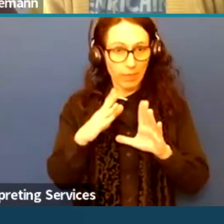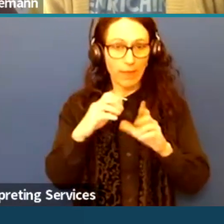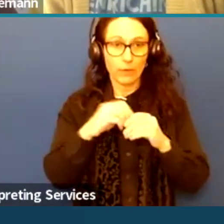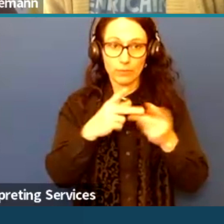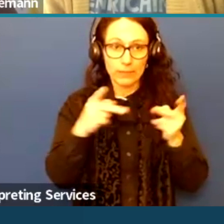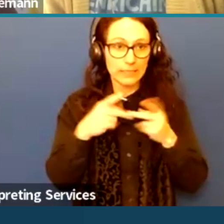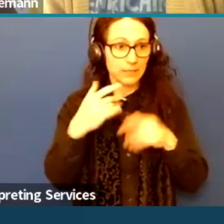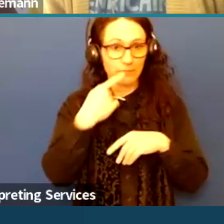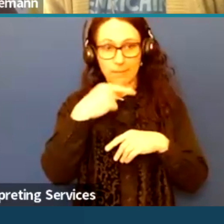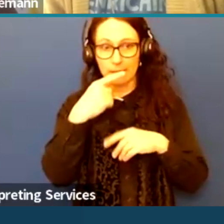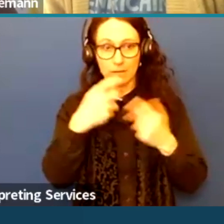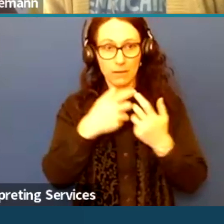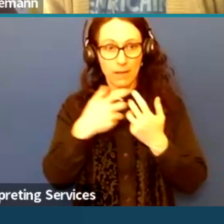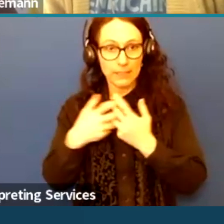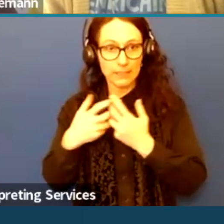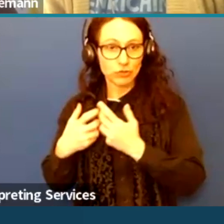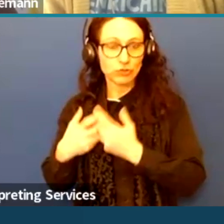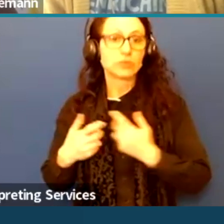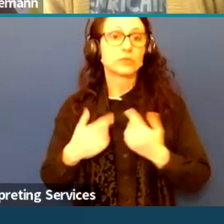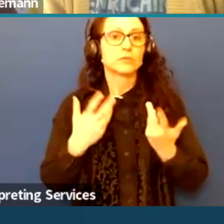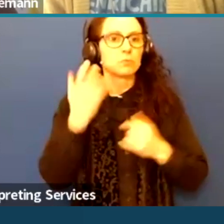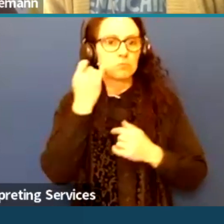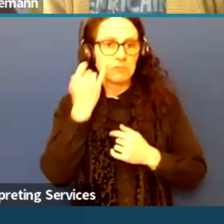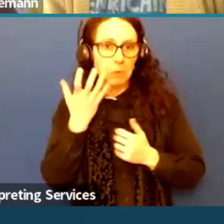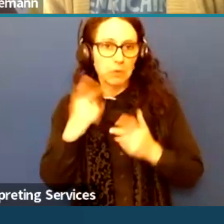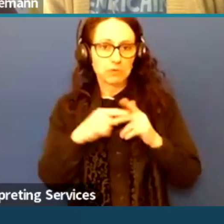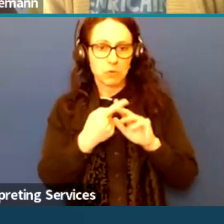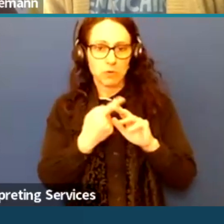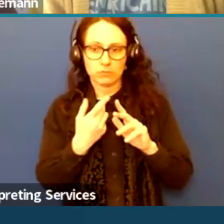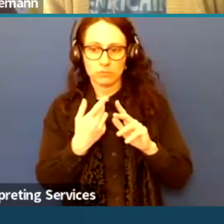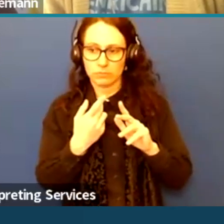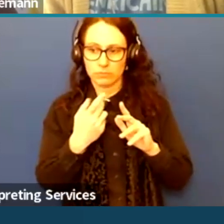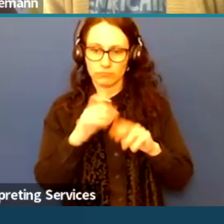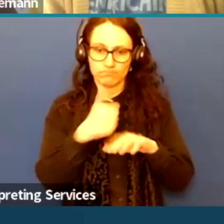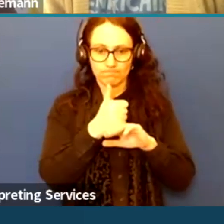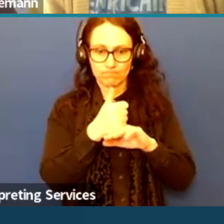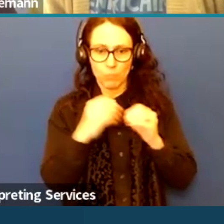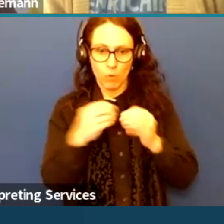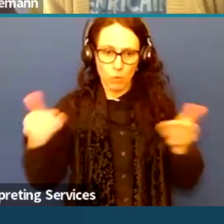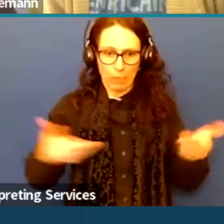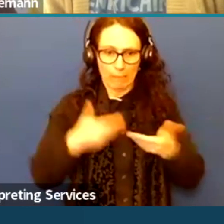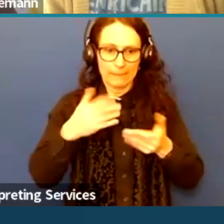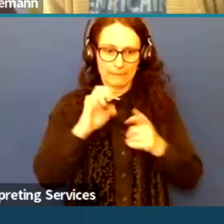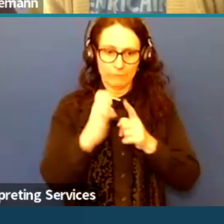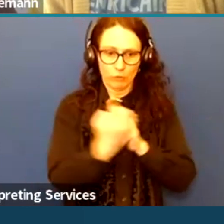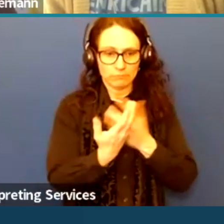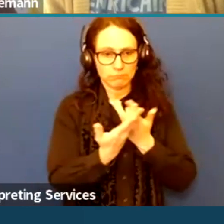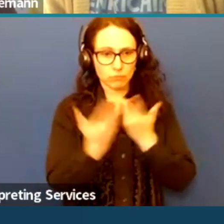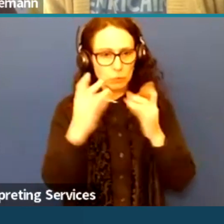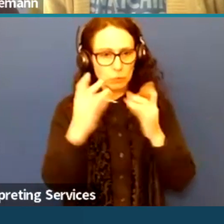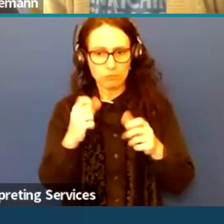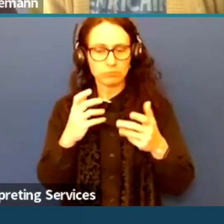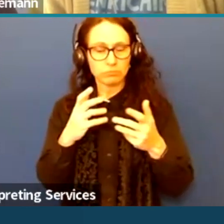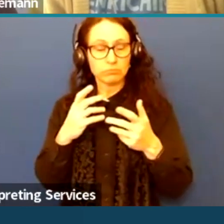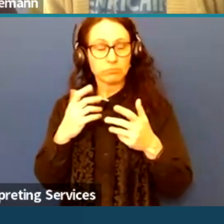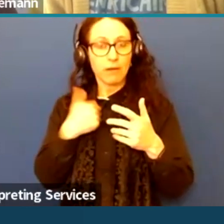accommodation. So if you want to start making your areas more welcome, and if you also want to contribute to having better trained